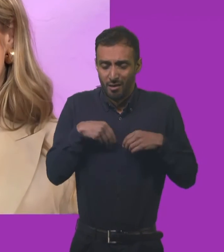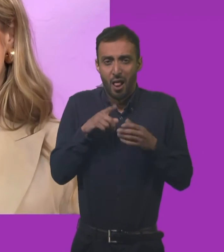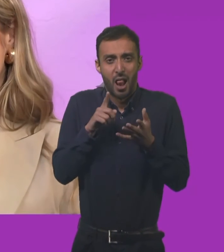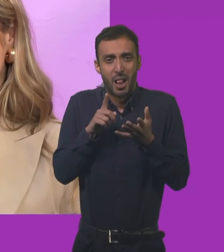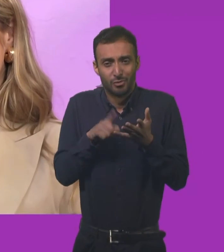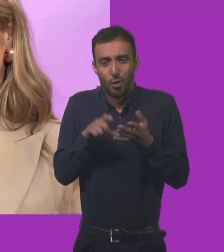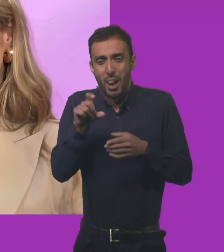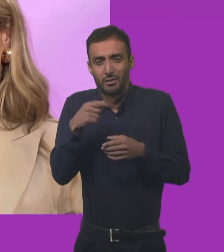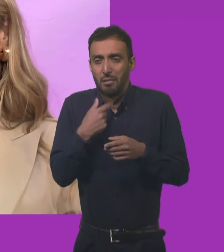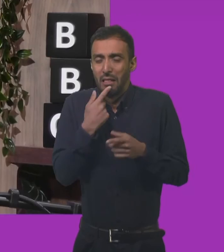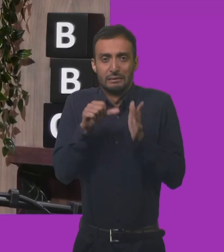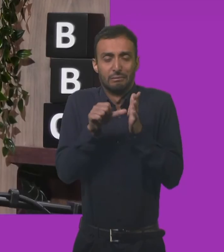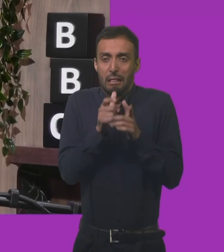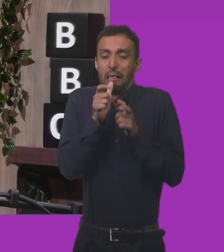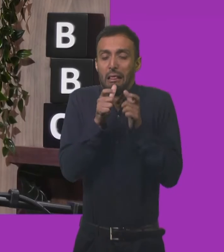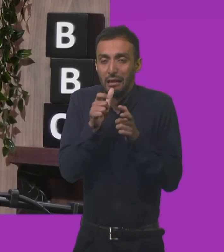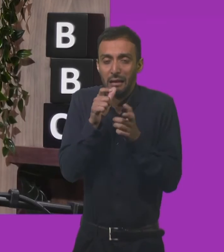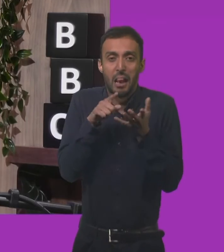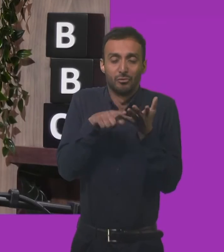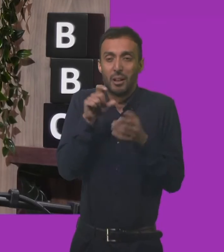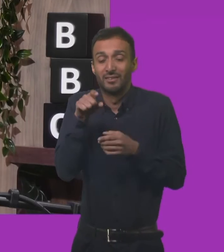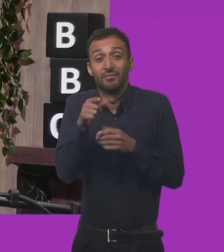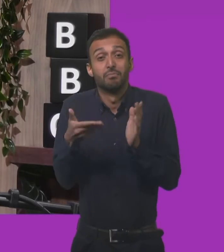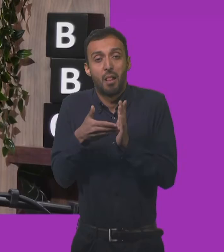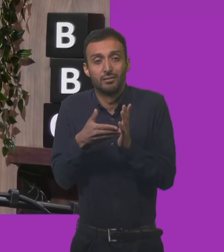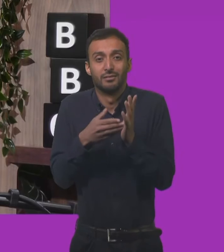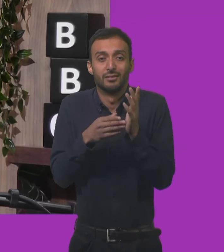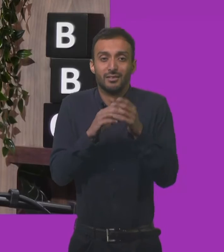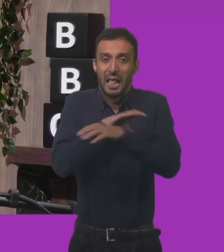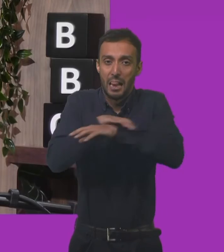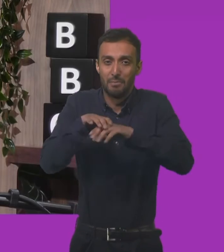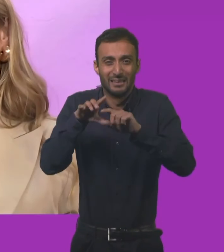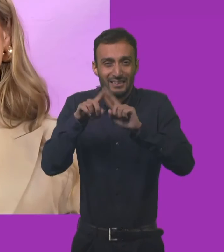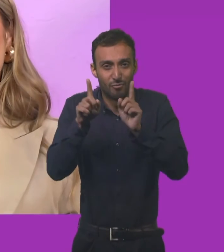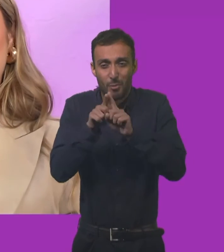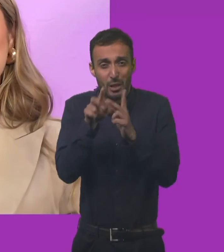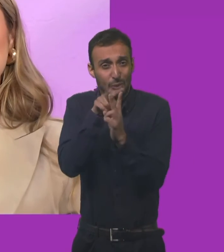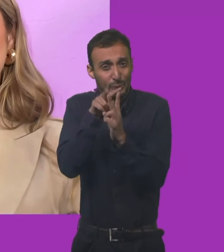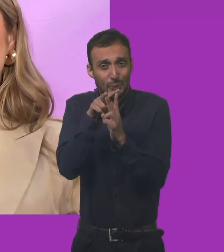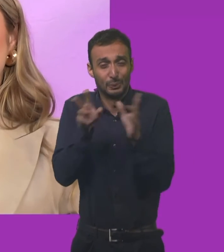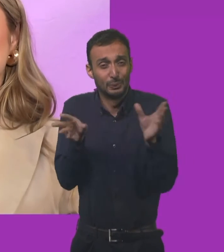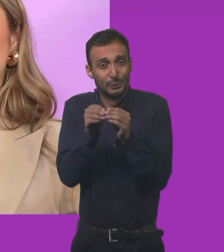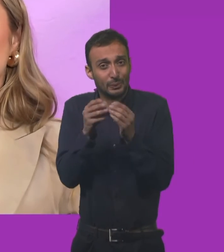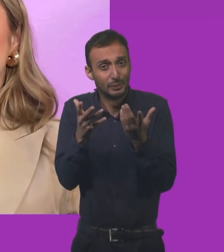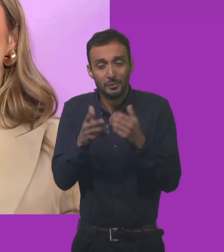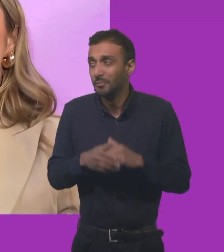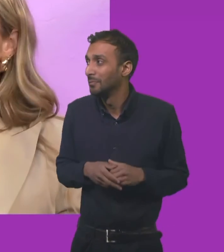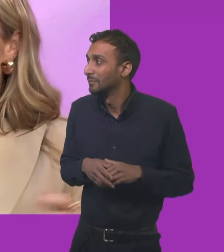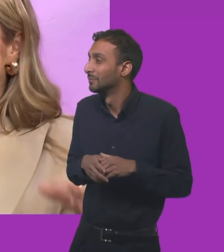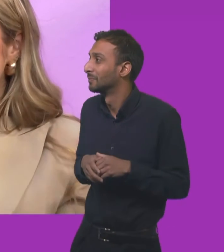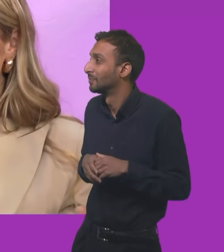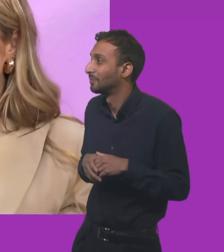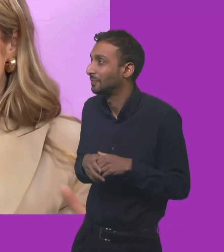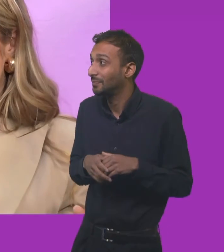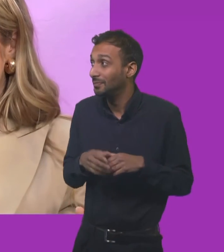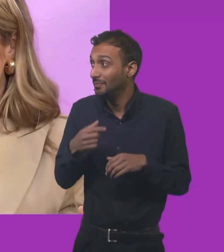mouthful, it is. Why, and also having had a limb difference, you're like, oh my goodness, second thing. I think like my limb difference